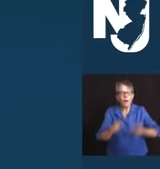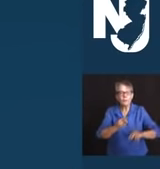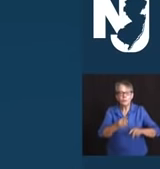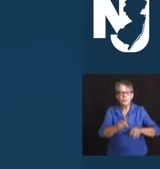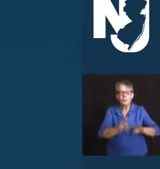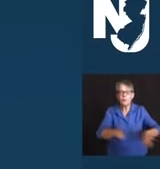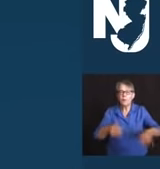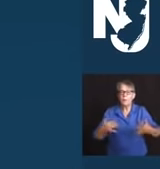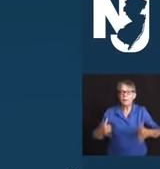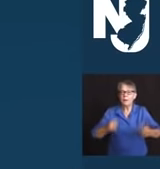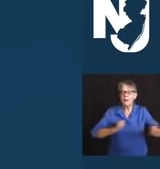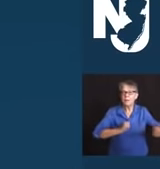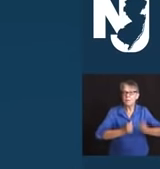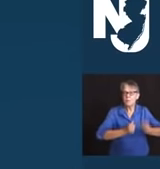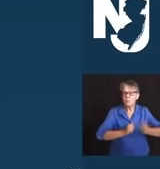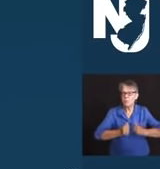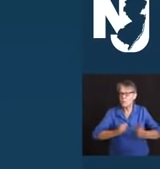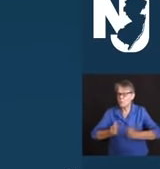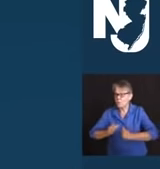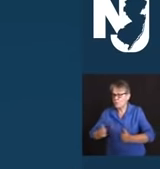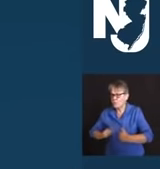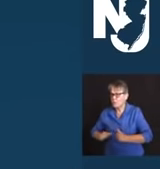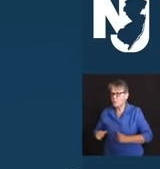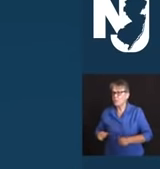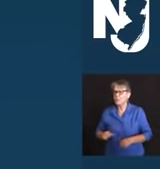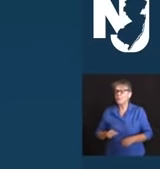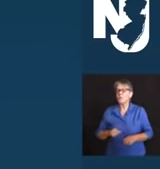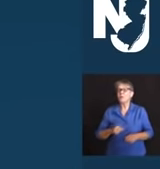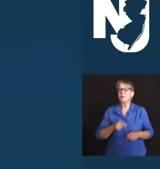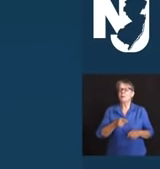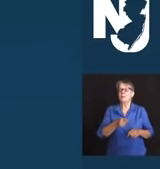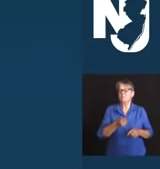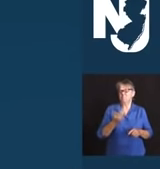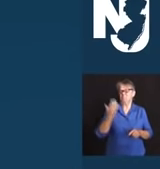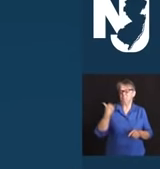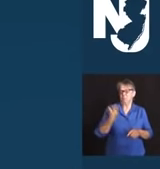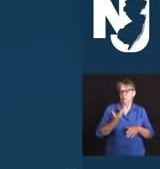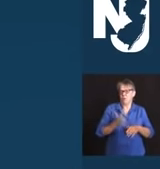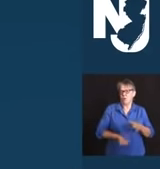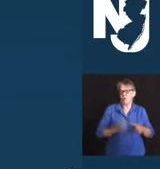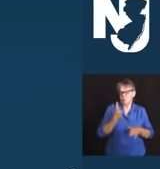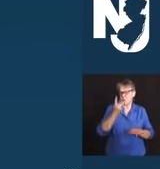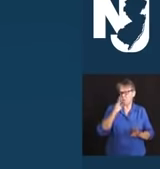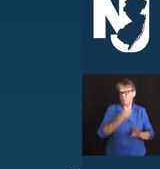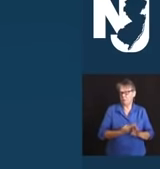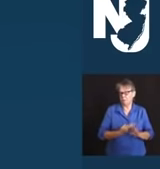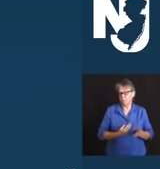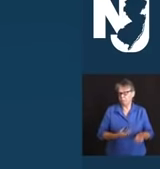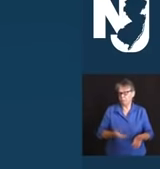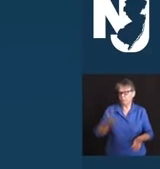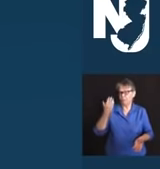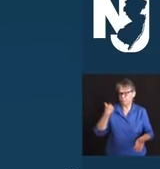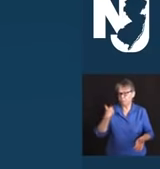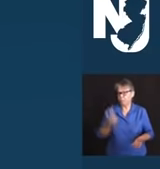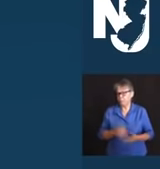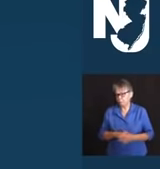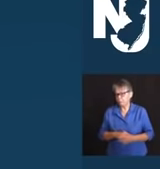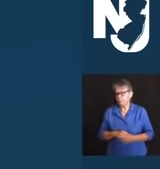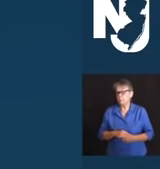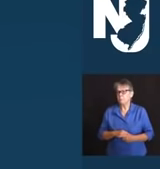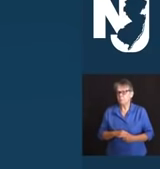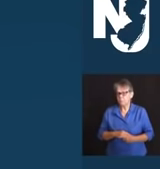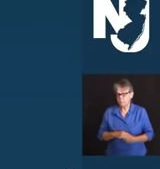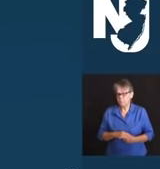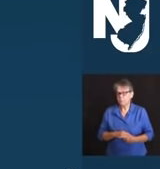lost. When a family tragedy occurred, he stepped up to become a father figure to his niece, Kamani. He leaves them